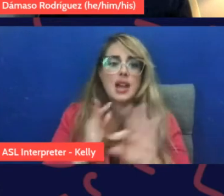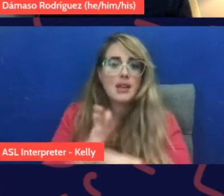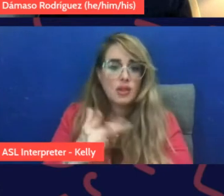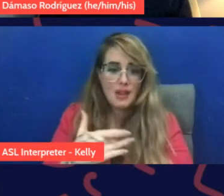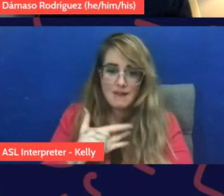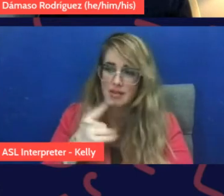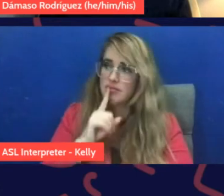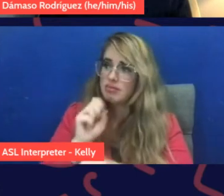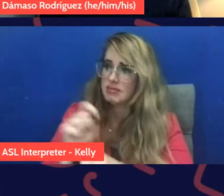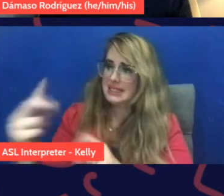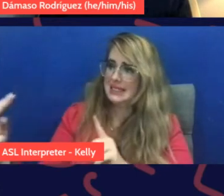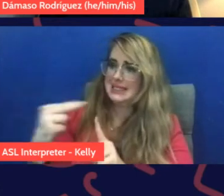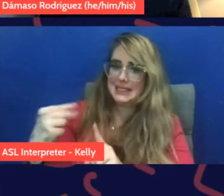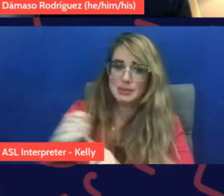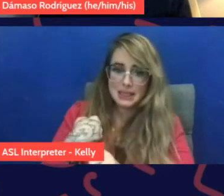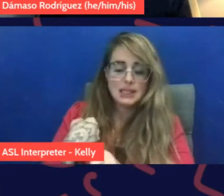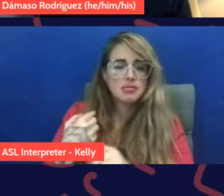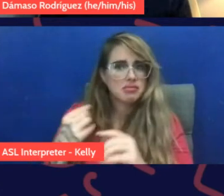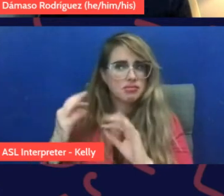seen.